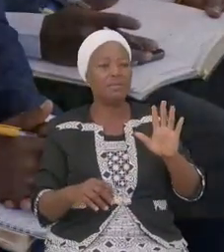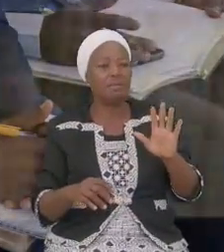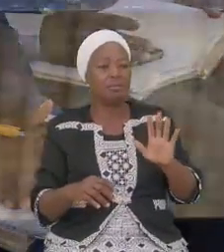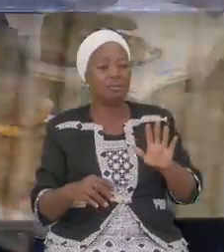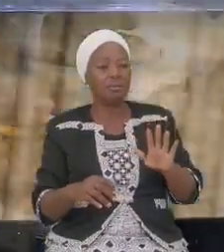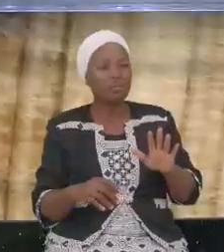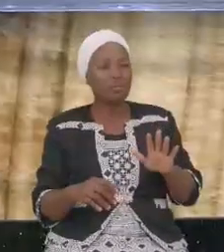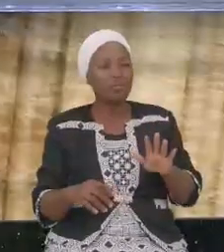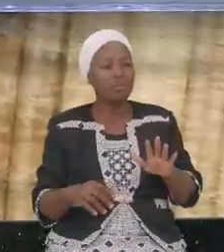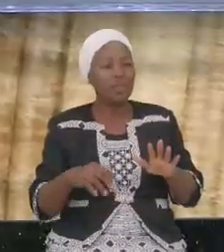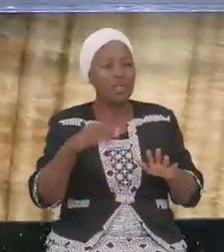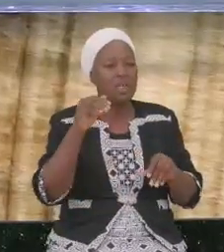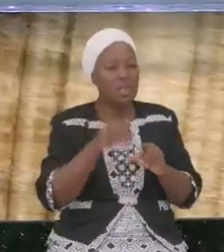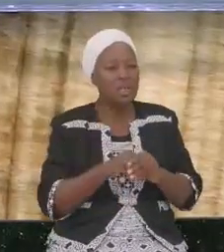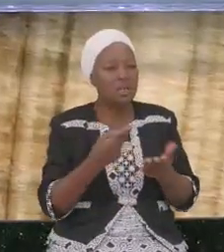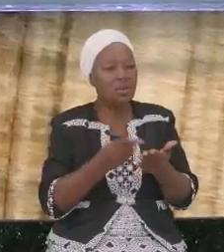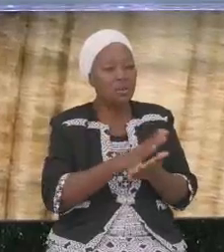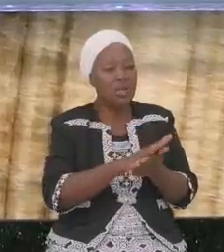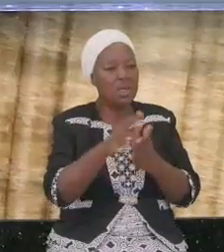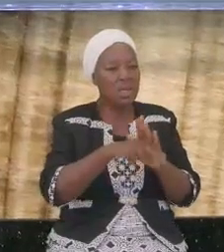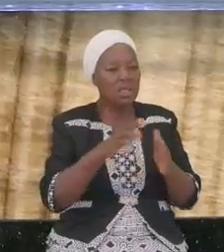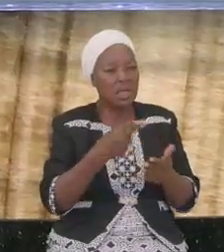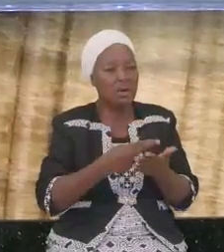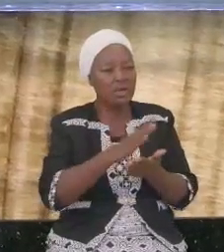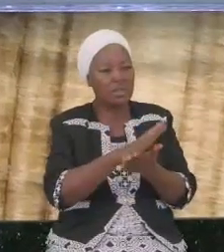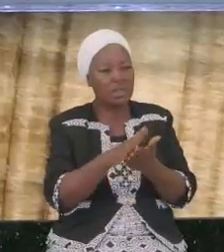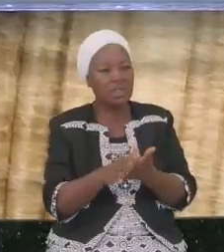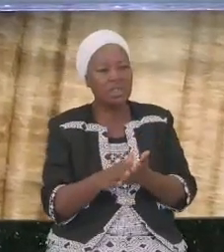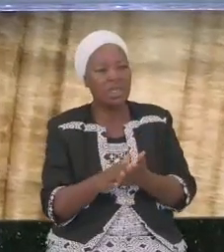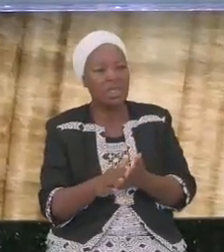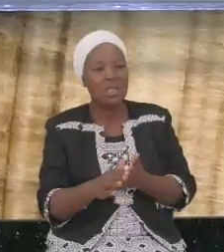in verse 75, in holiness and righteousness